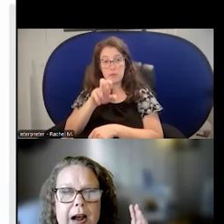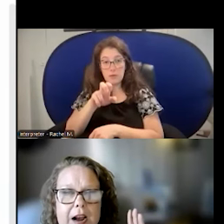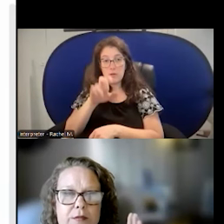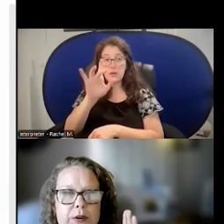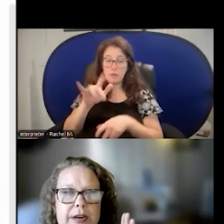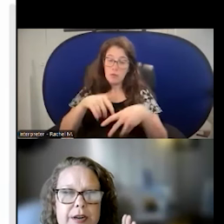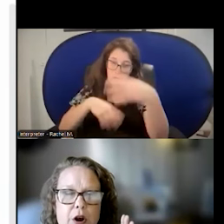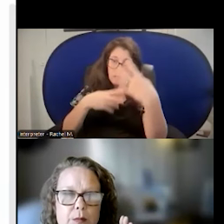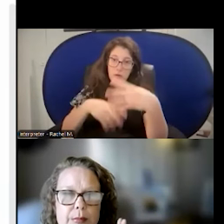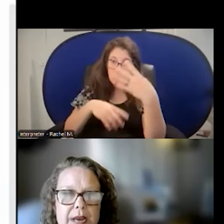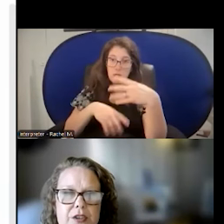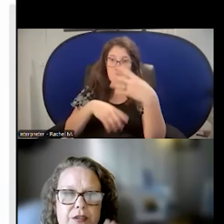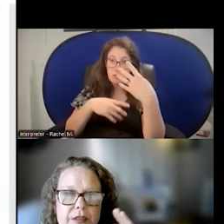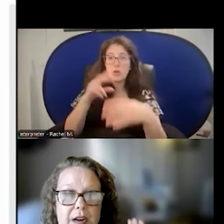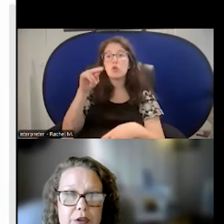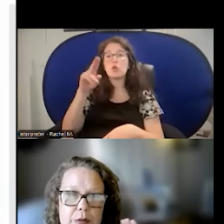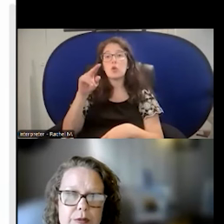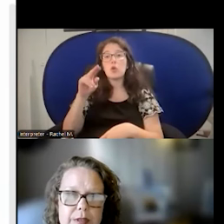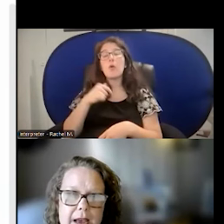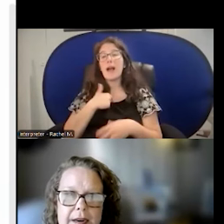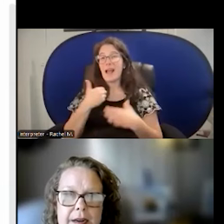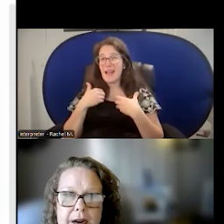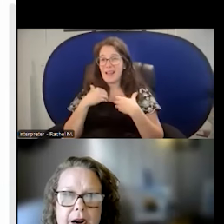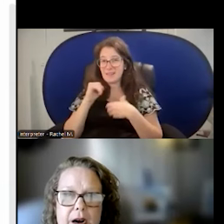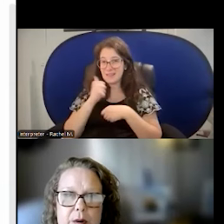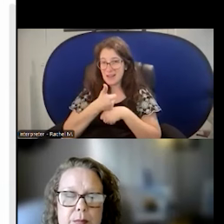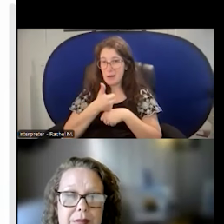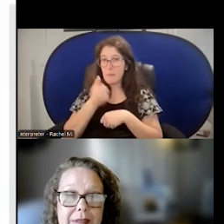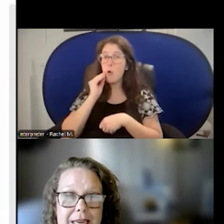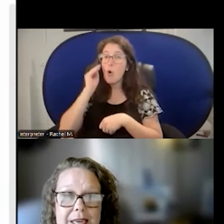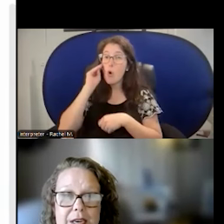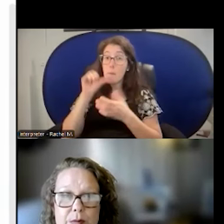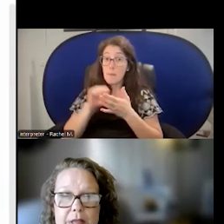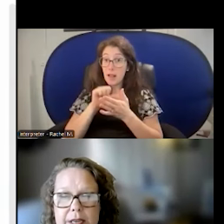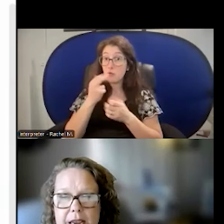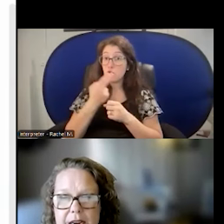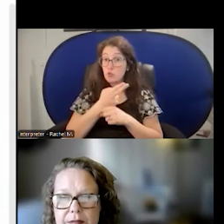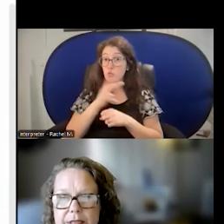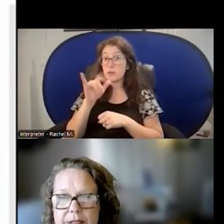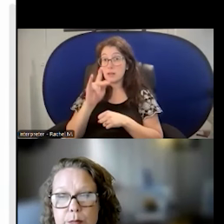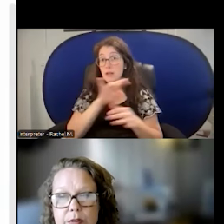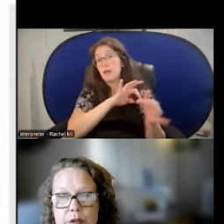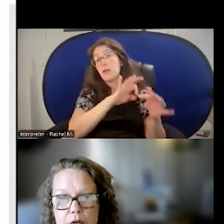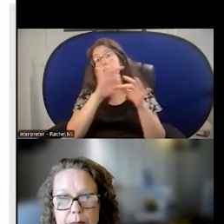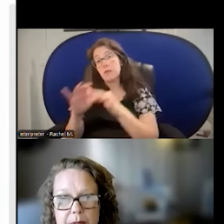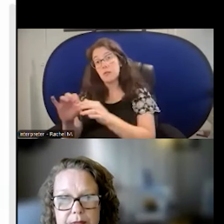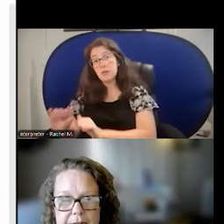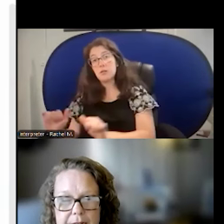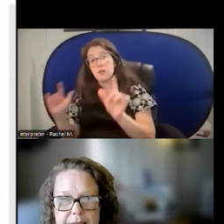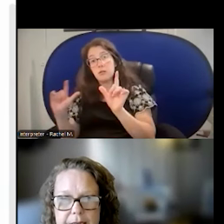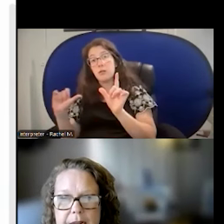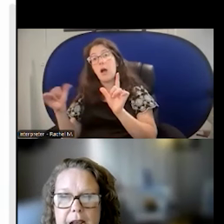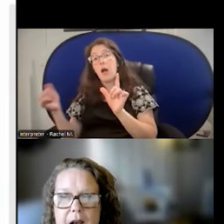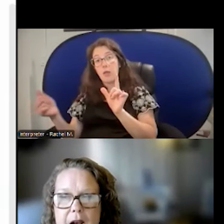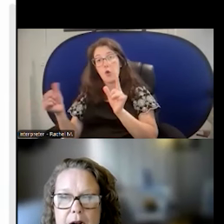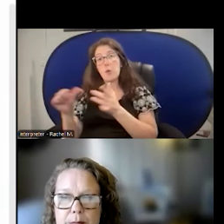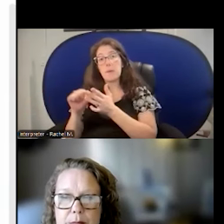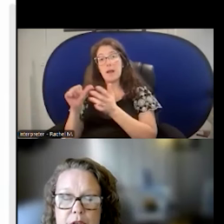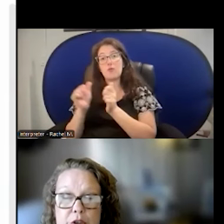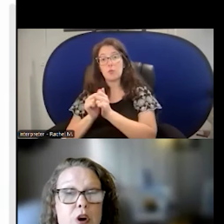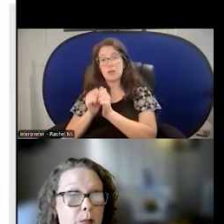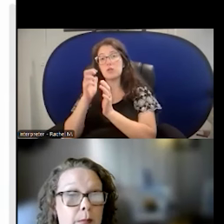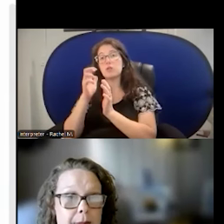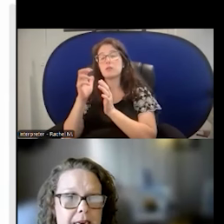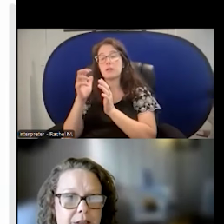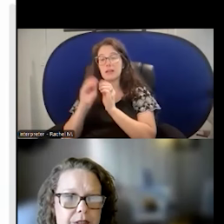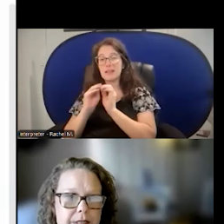module, I've created a home page and then I use that linking within Canvas with descriptive text